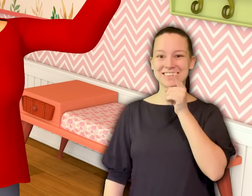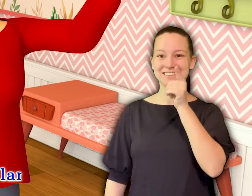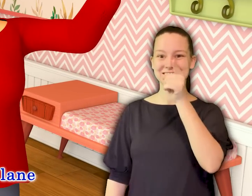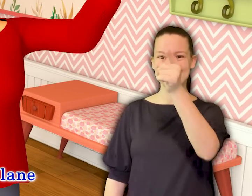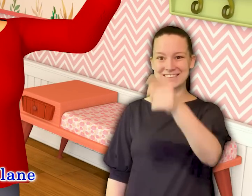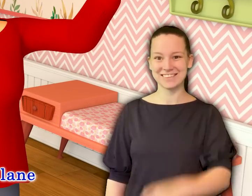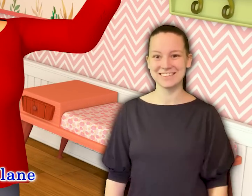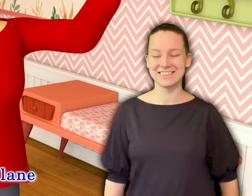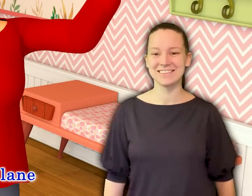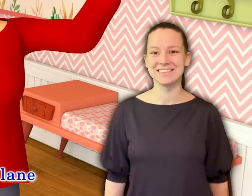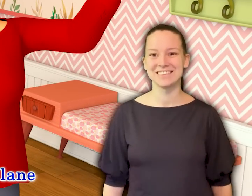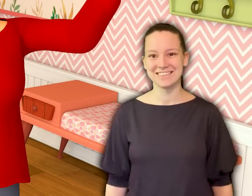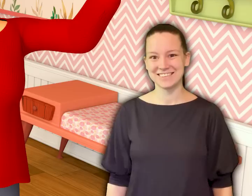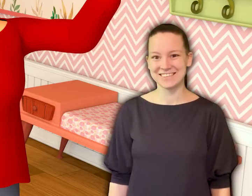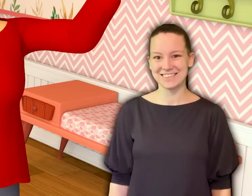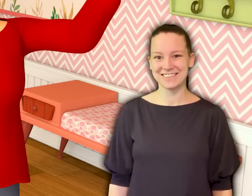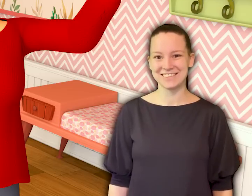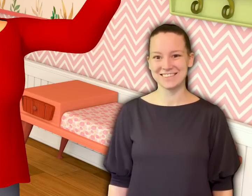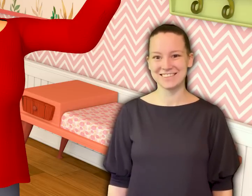who lives down the